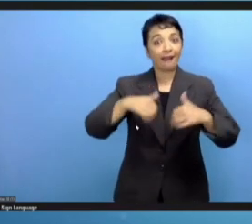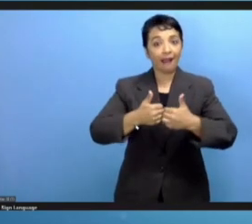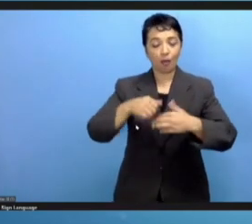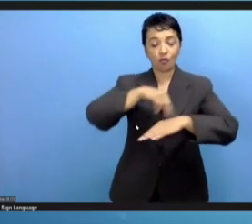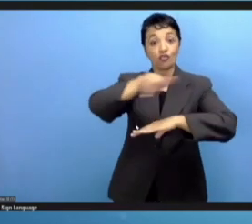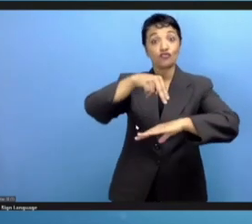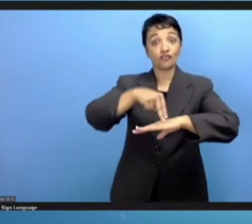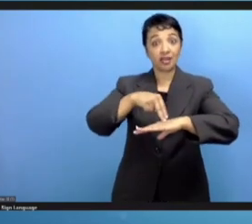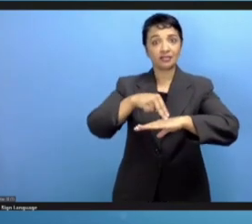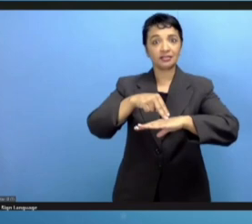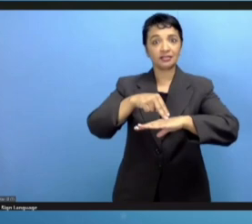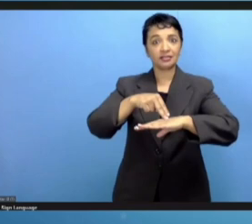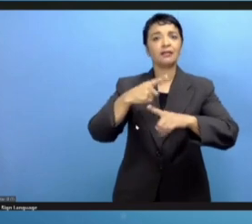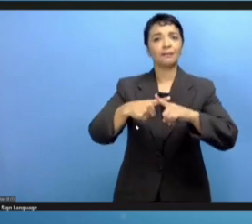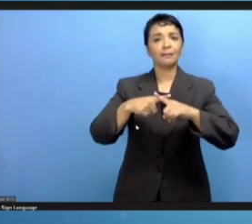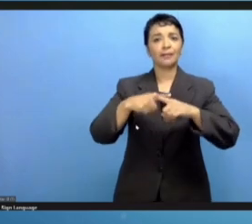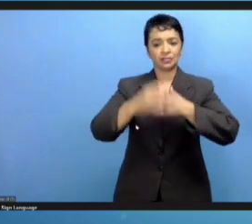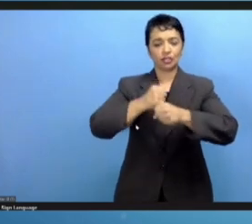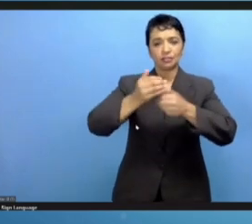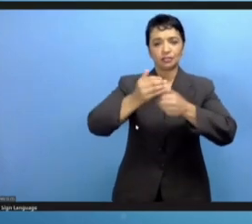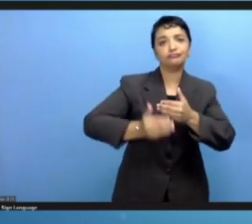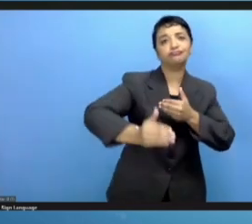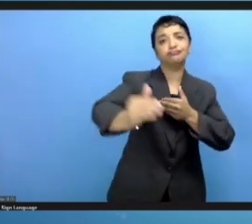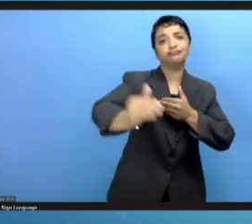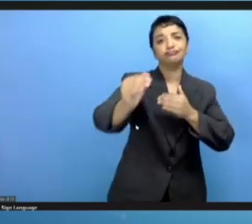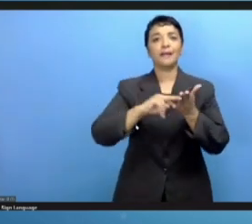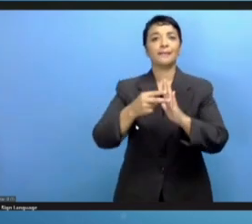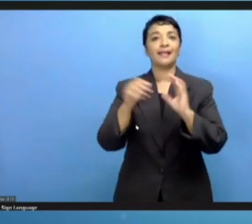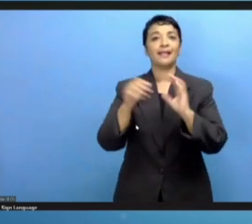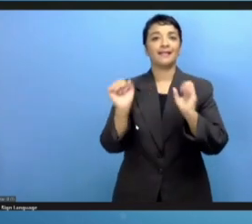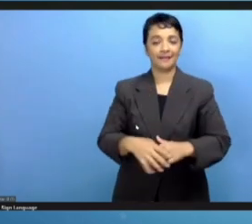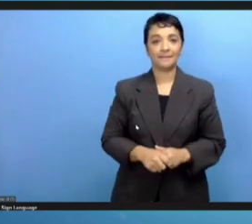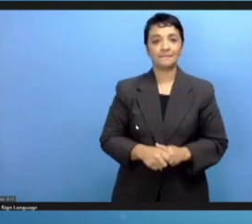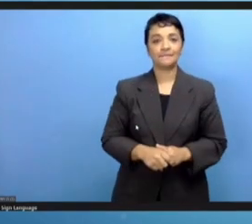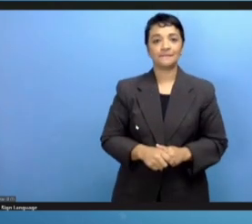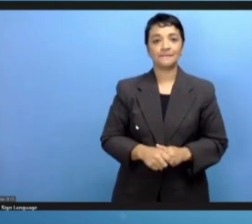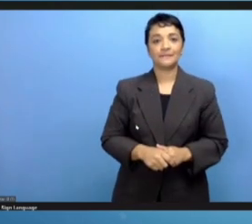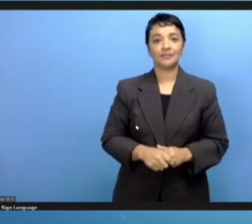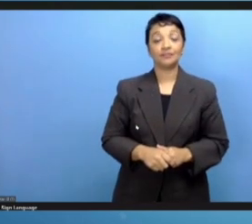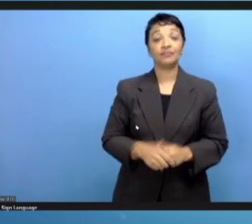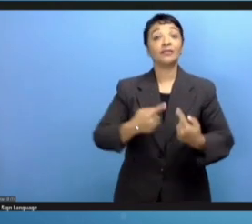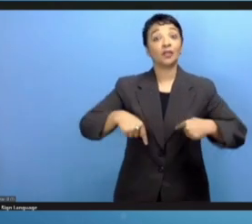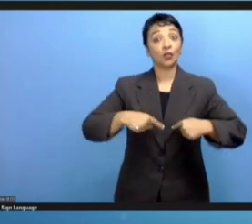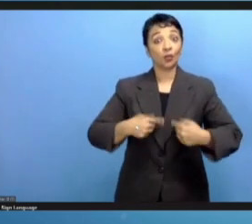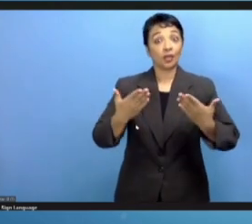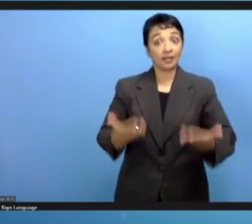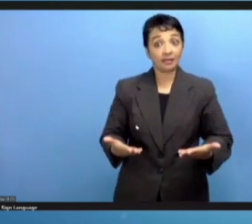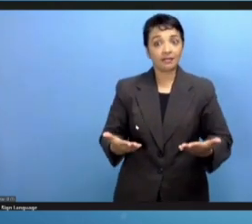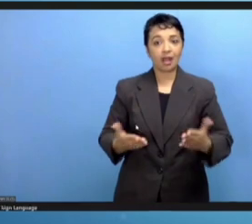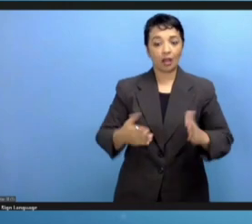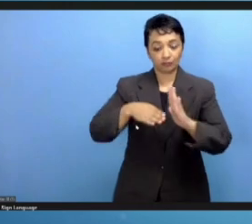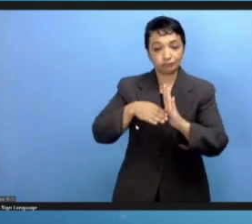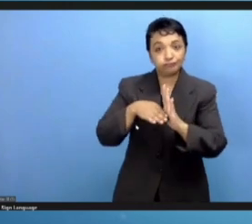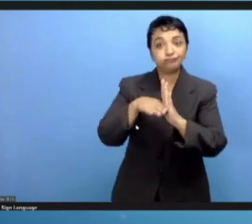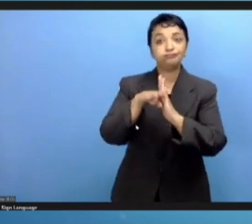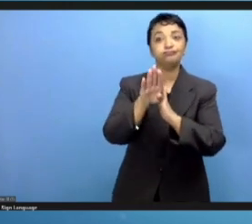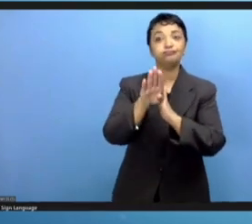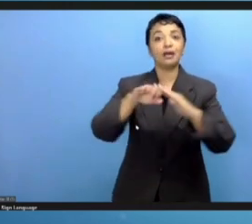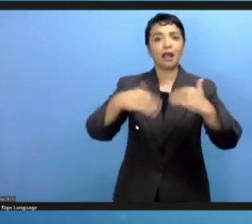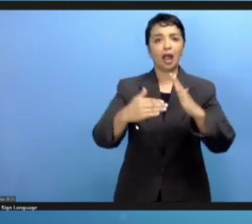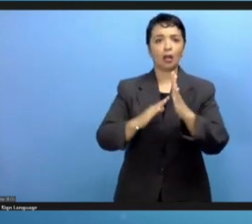10-Year Perspective Plan. At a time where we are emerging from harsh economic effects of